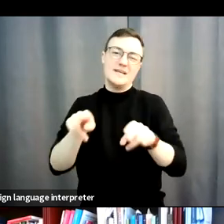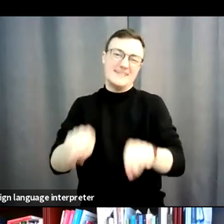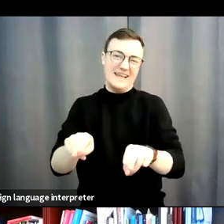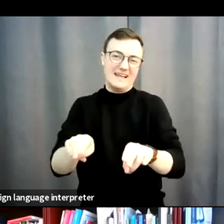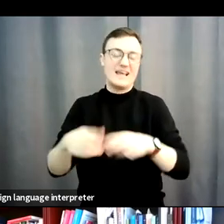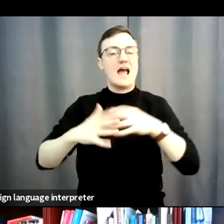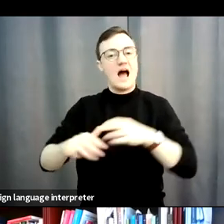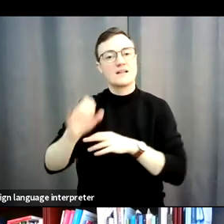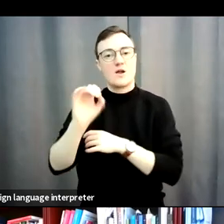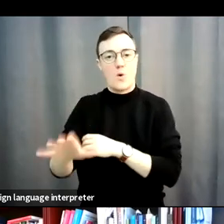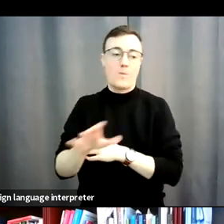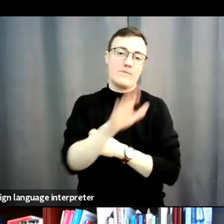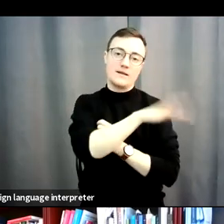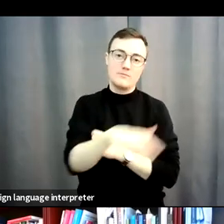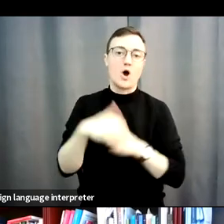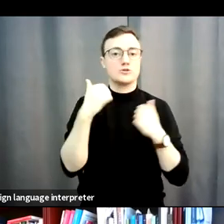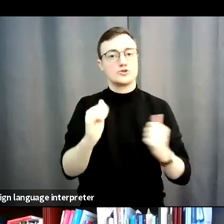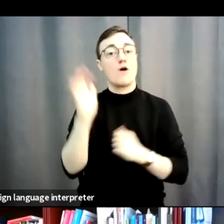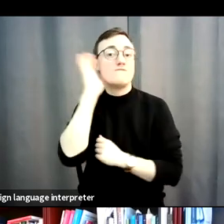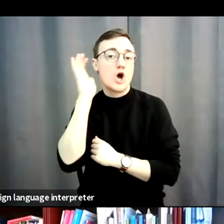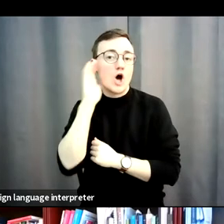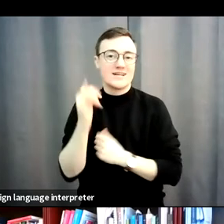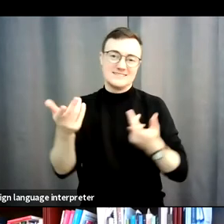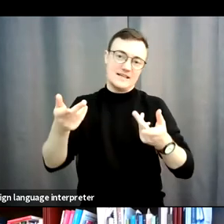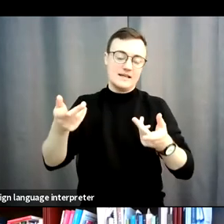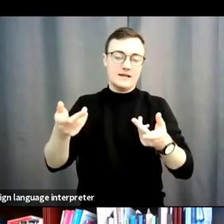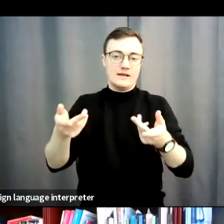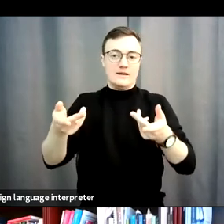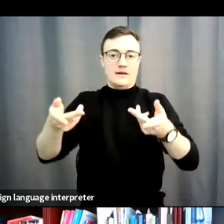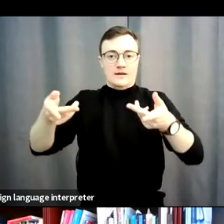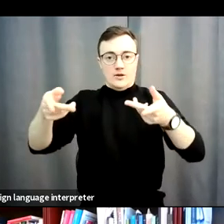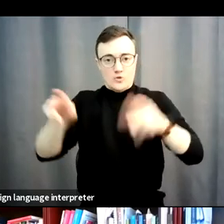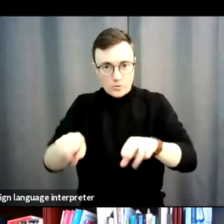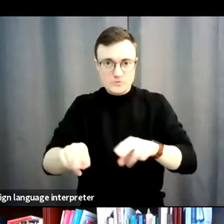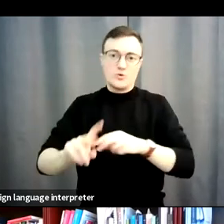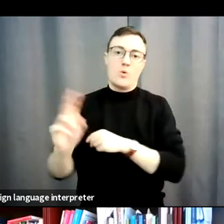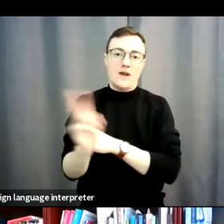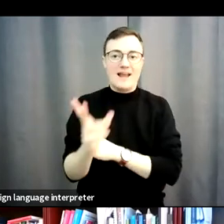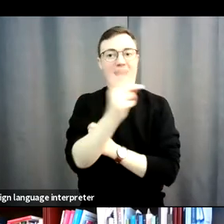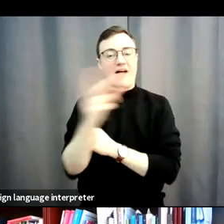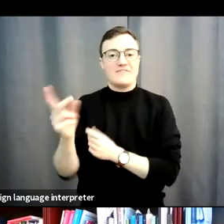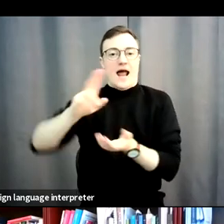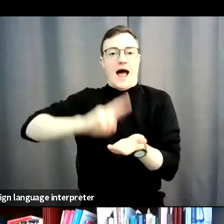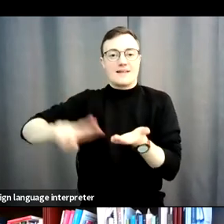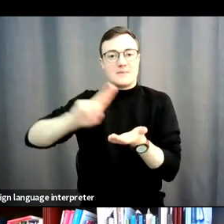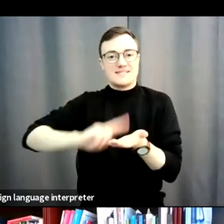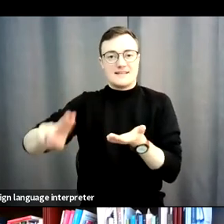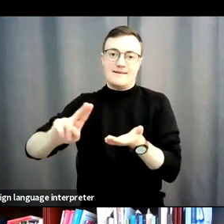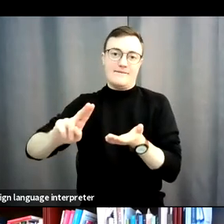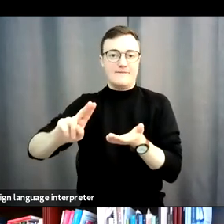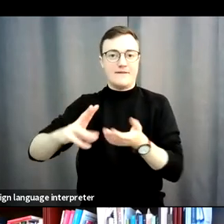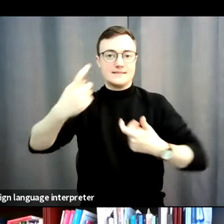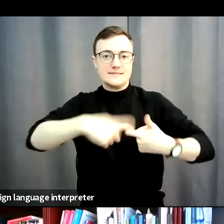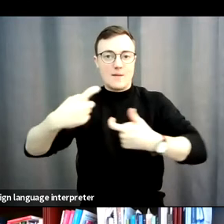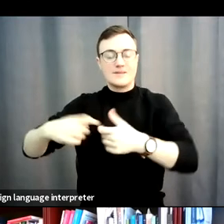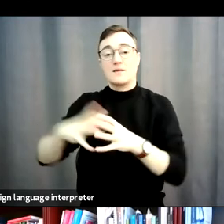to do with being heard in court or for before administrative bodies, but not necessarily like this. It has to do